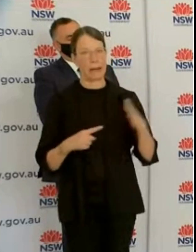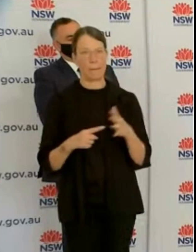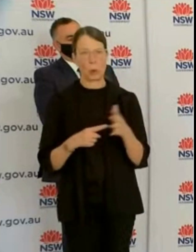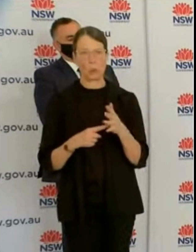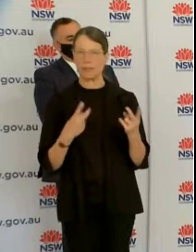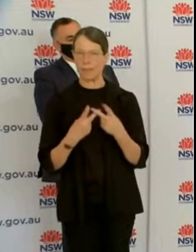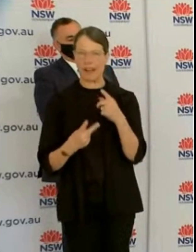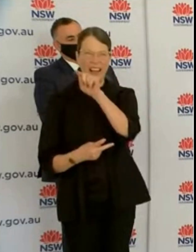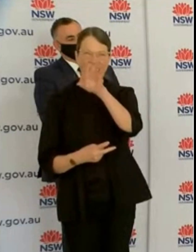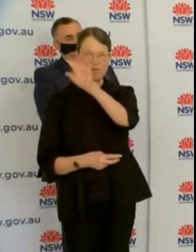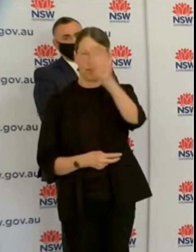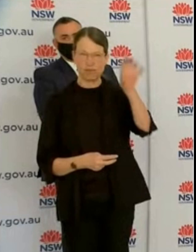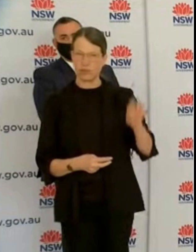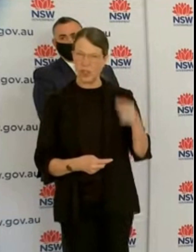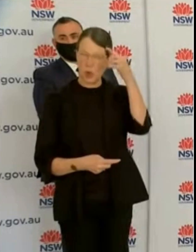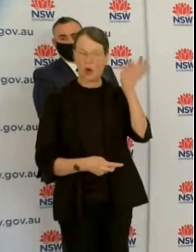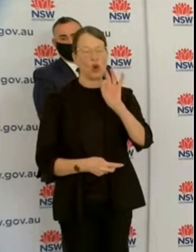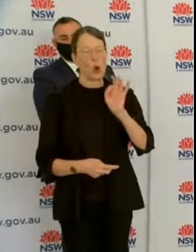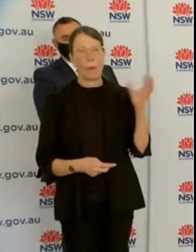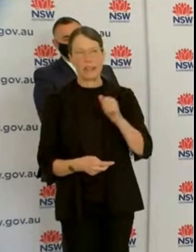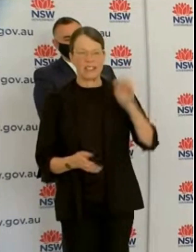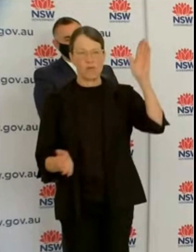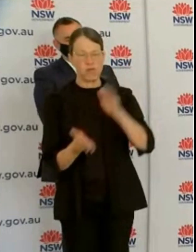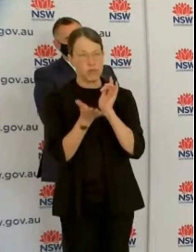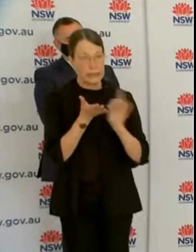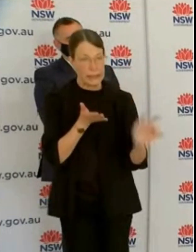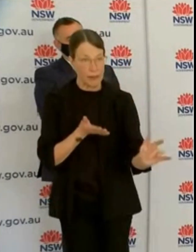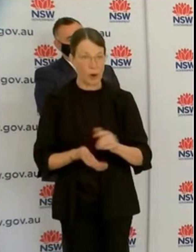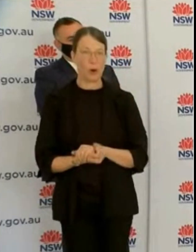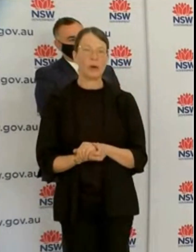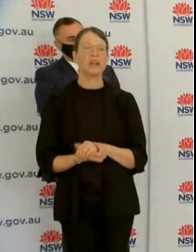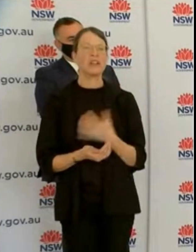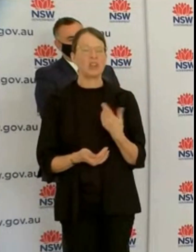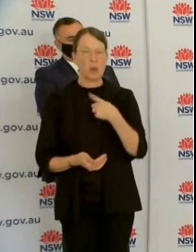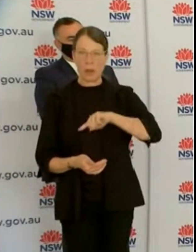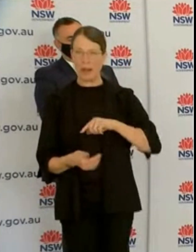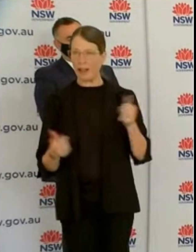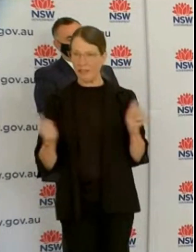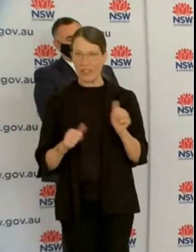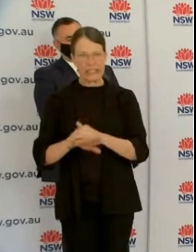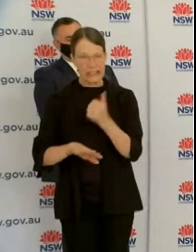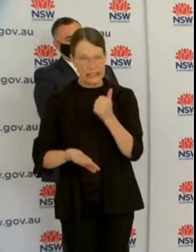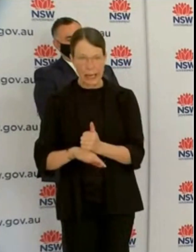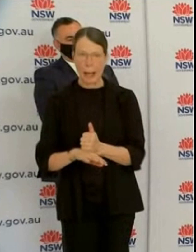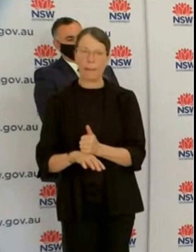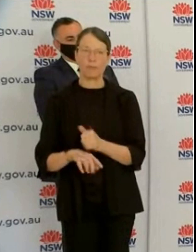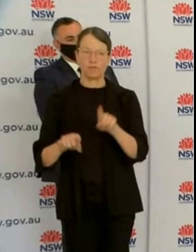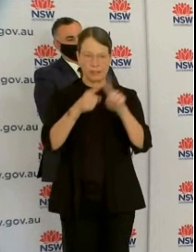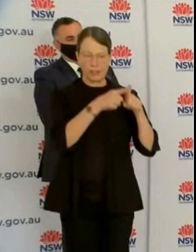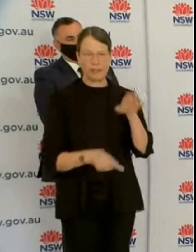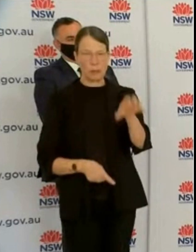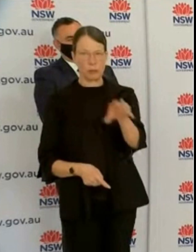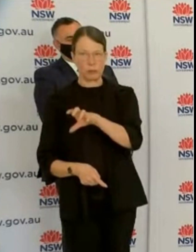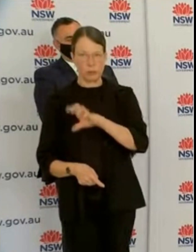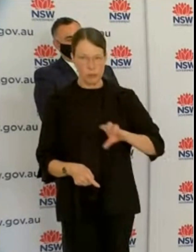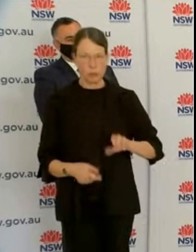as much of our population as possible, as early as possible. We had 100 sites already set up across the state. The GP network we've been working with. Other states